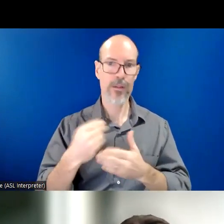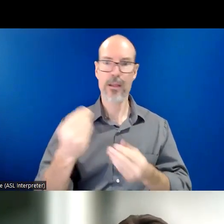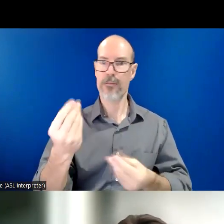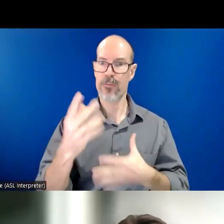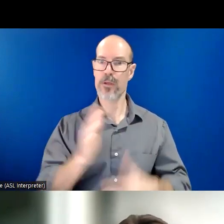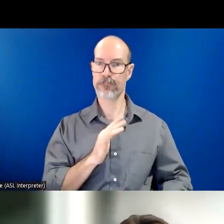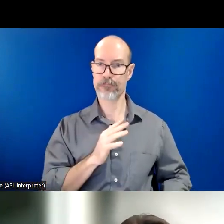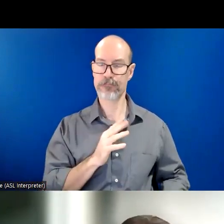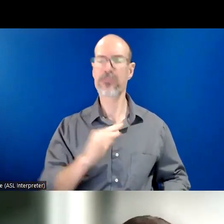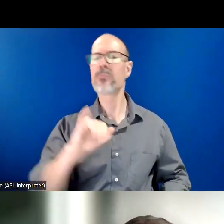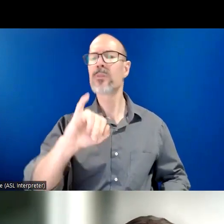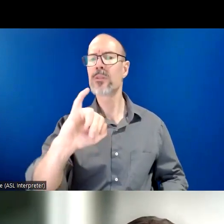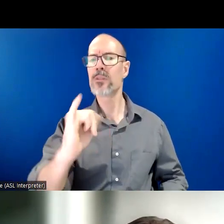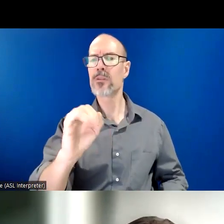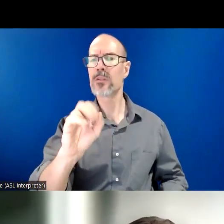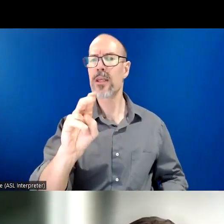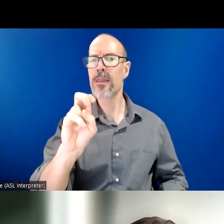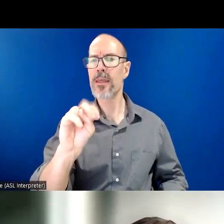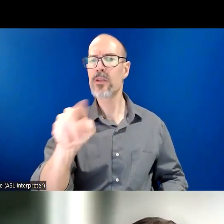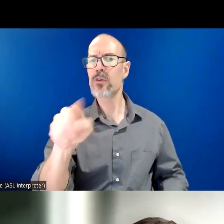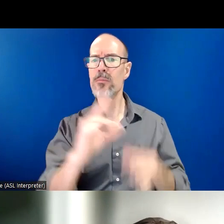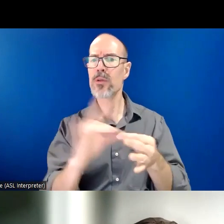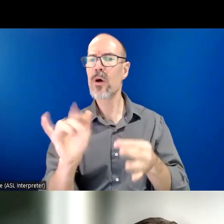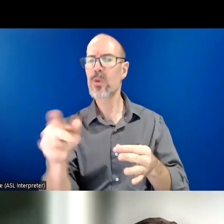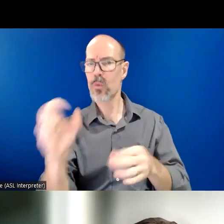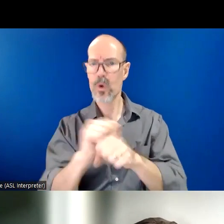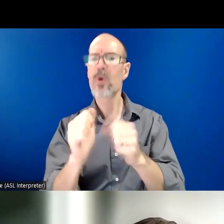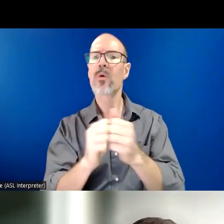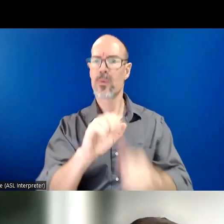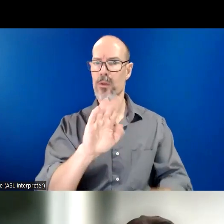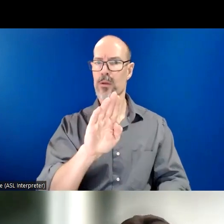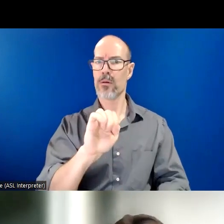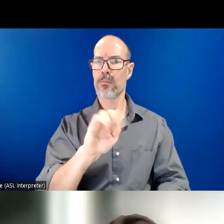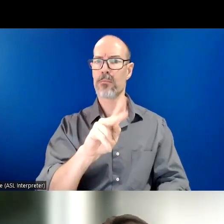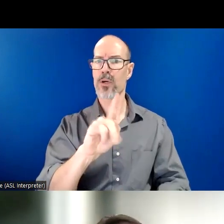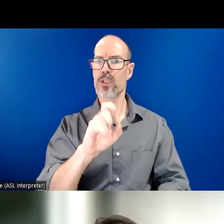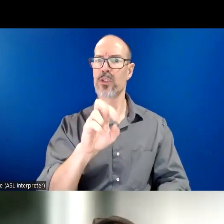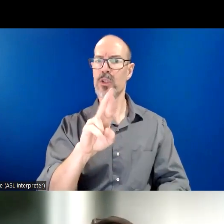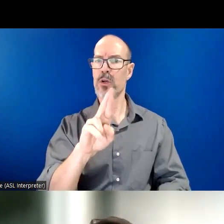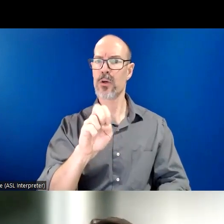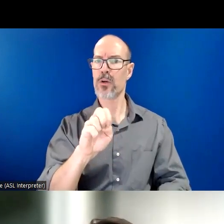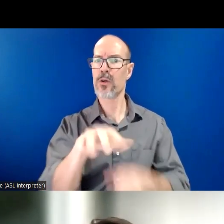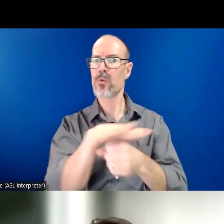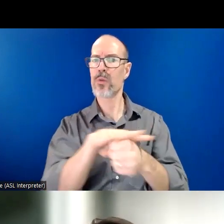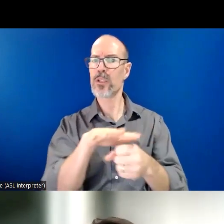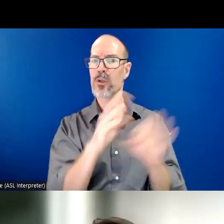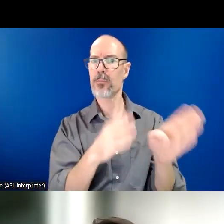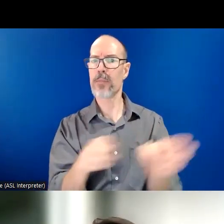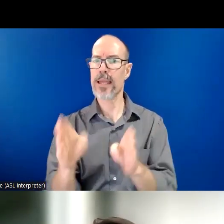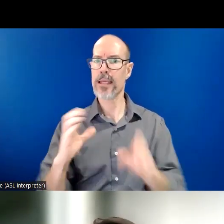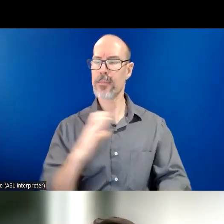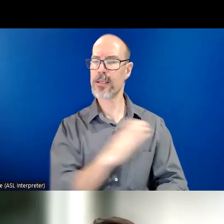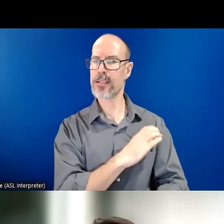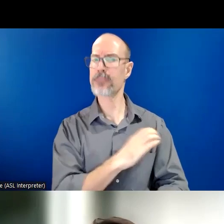you have had some meetings with the Berkshire Regional Planning Commission, and I would be curious to know what they were about. My understanding